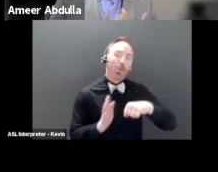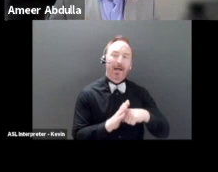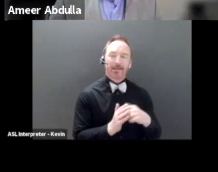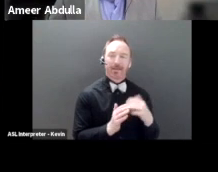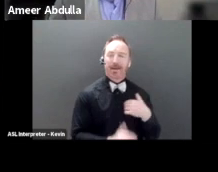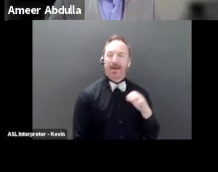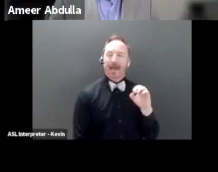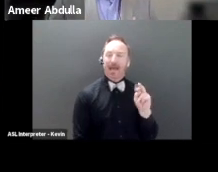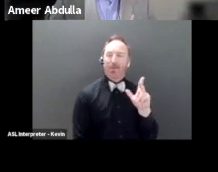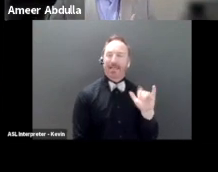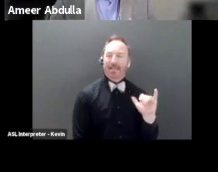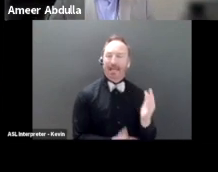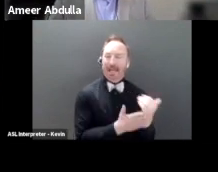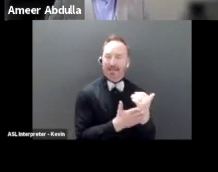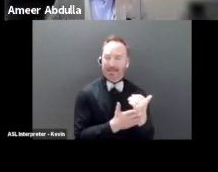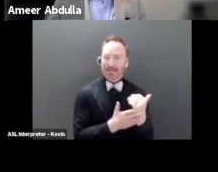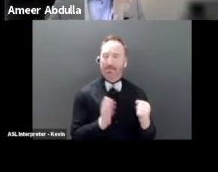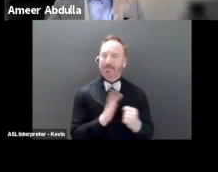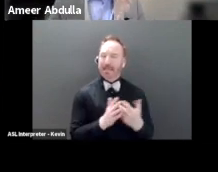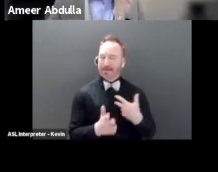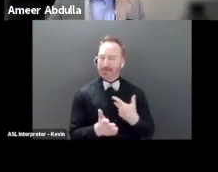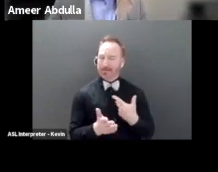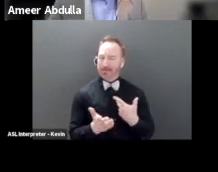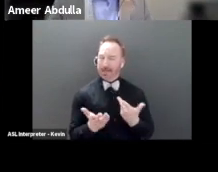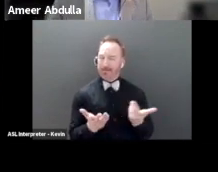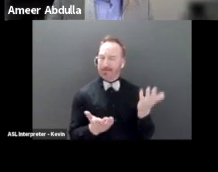the investors or